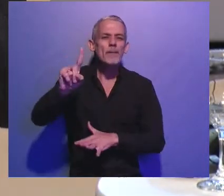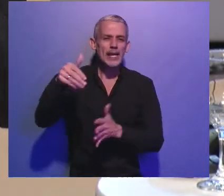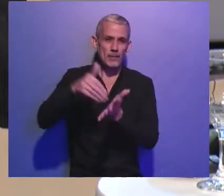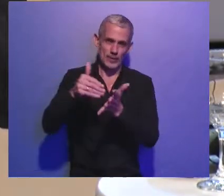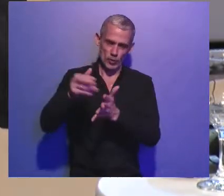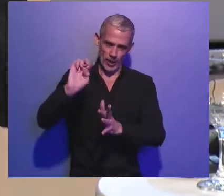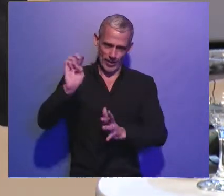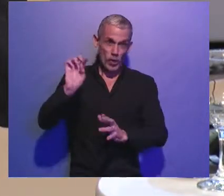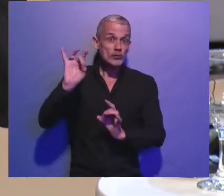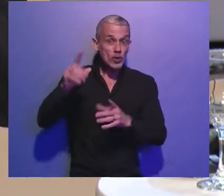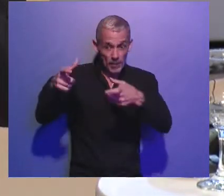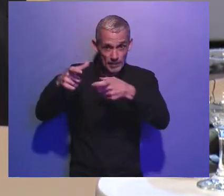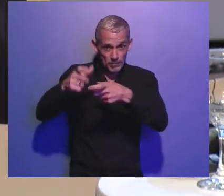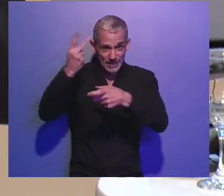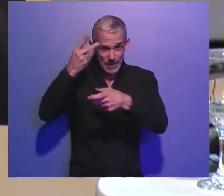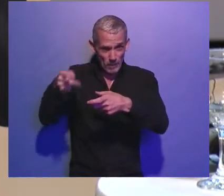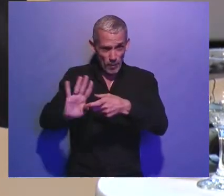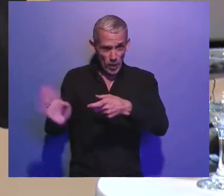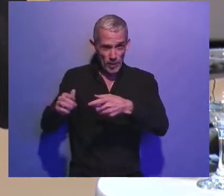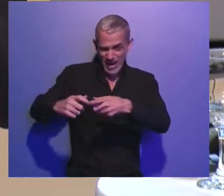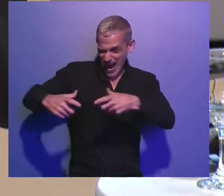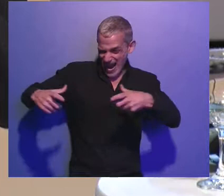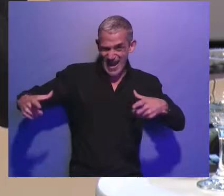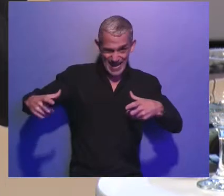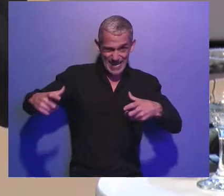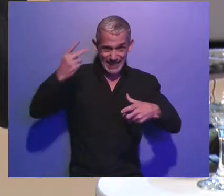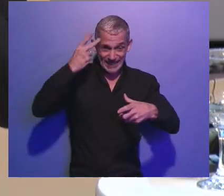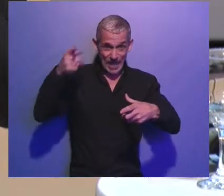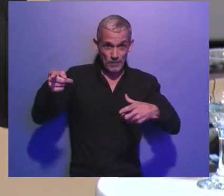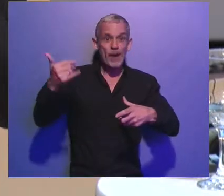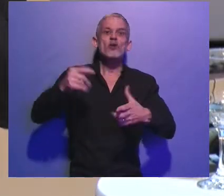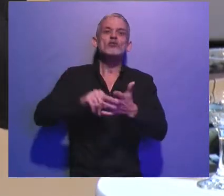its size, the city faces many challenges